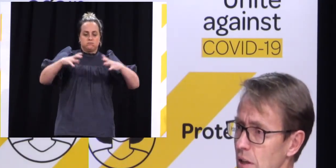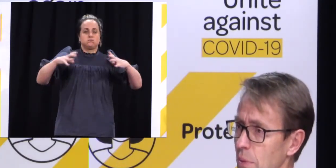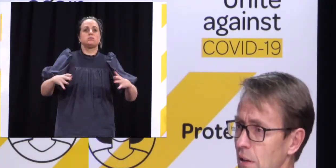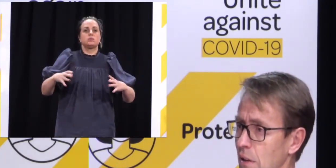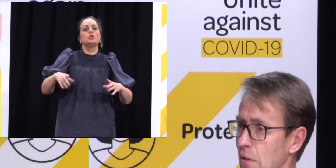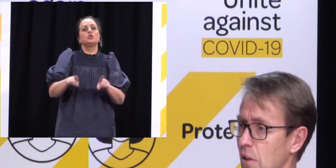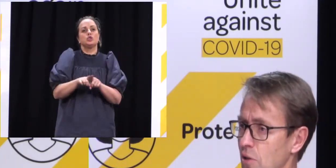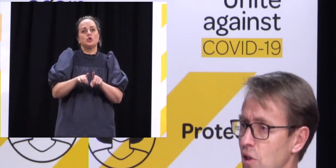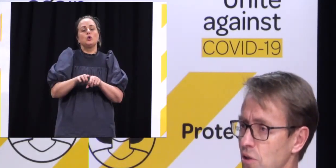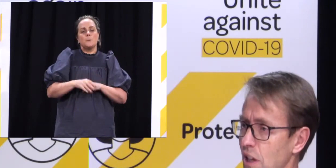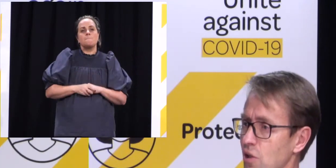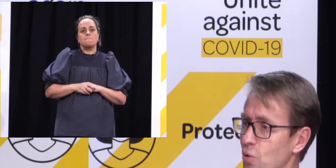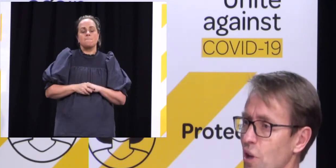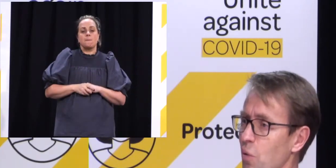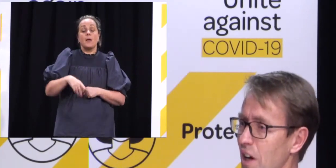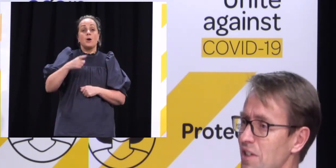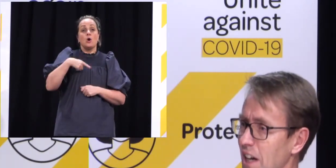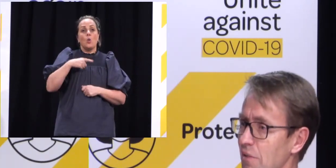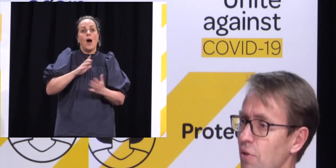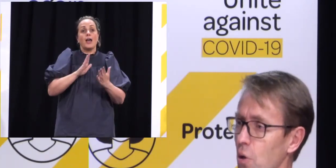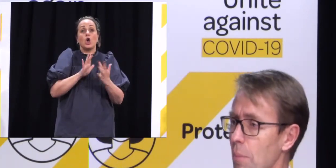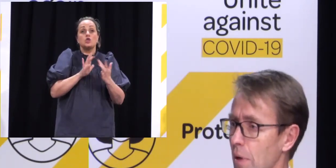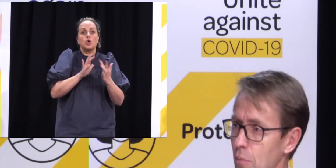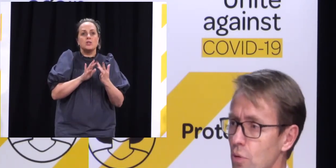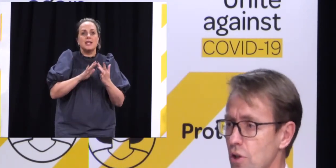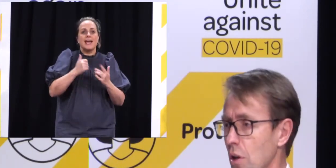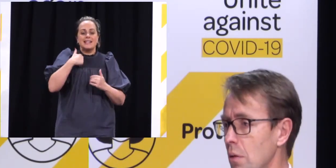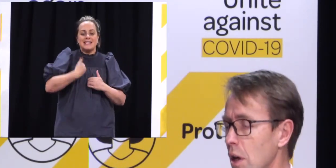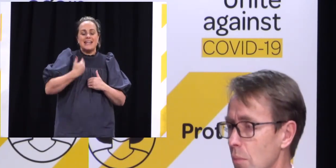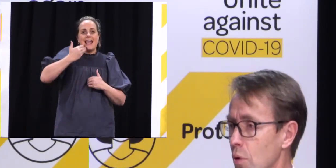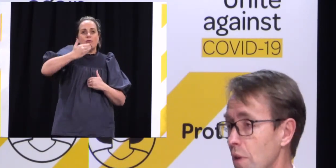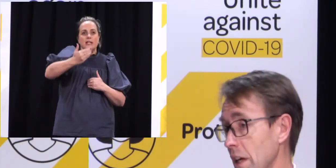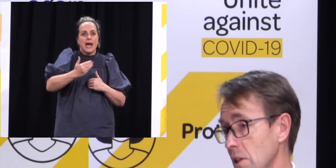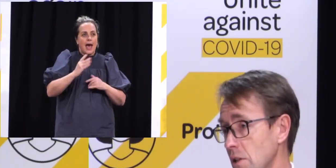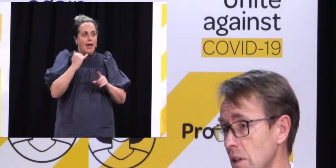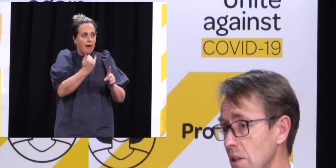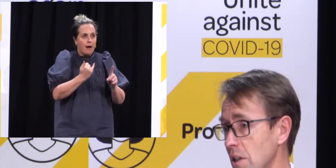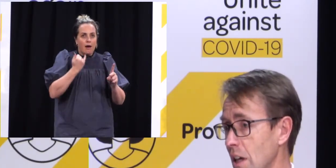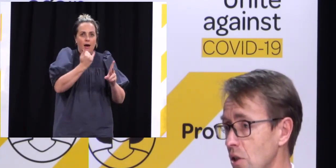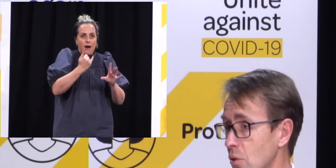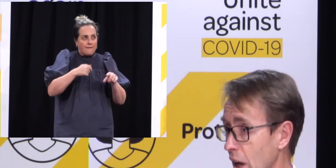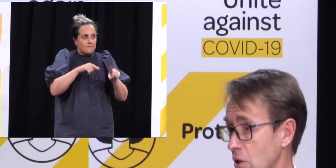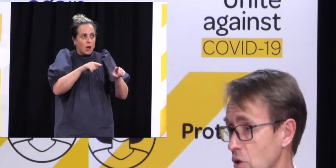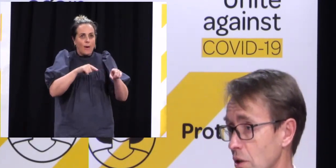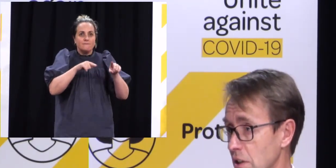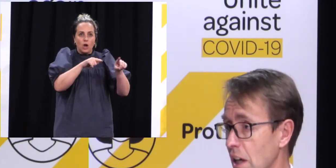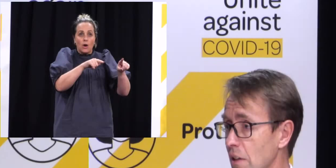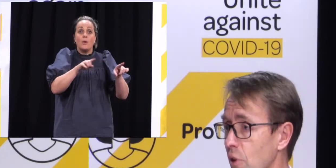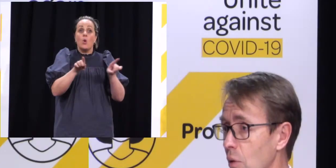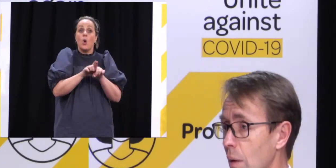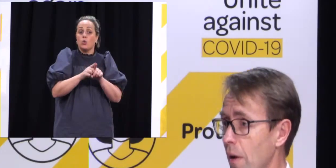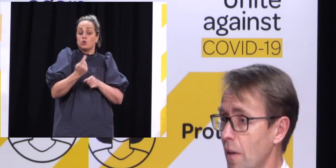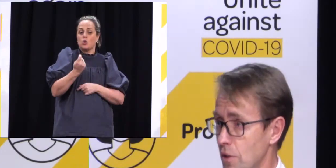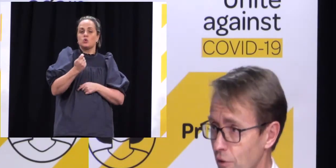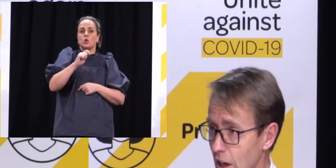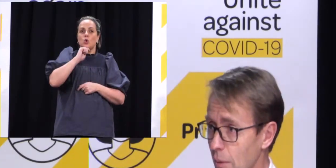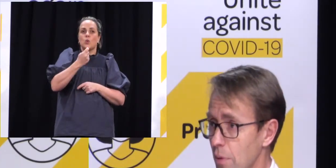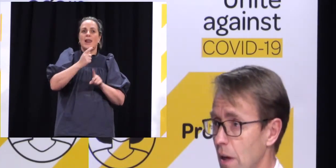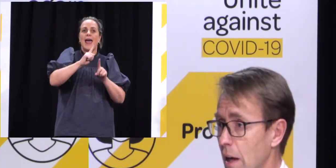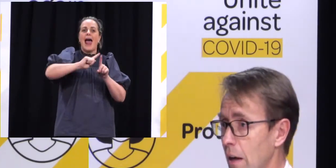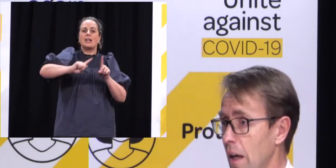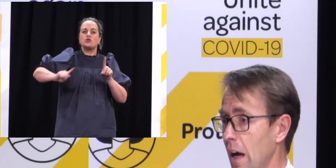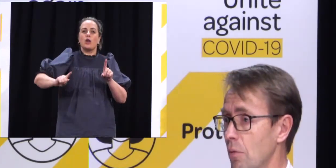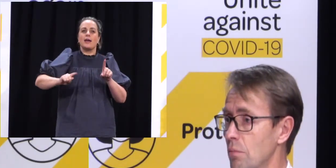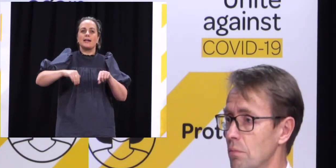reason here being that close contacts all require daily follow-up, and we're also moving, as I said yesterday, to do electronic daily follow-up to free